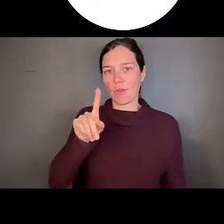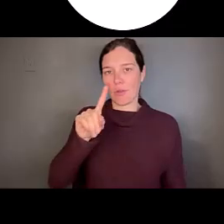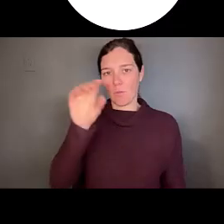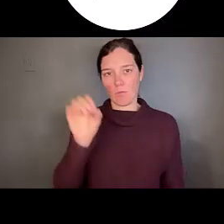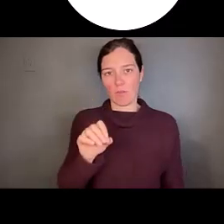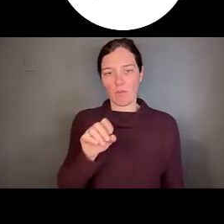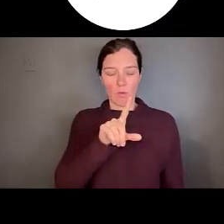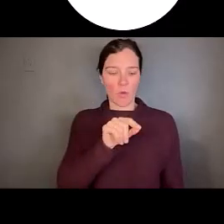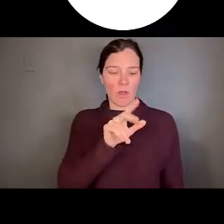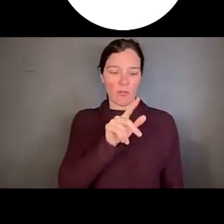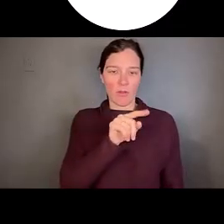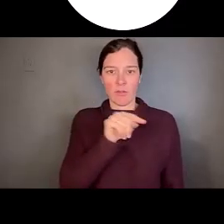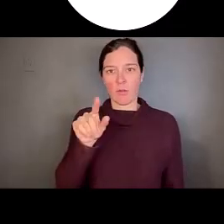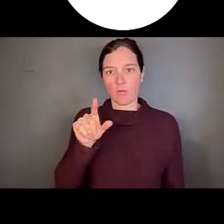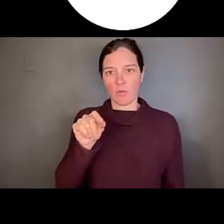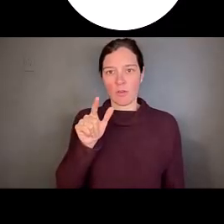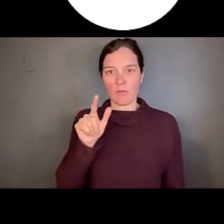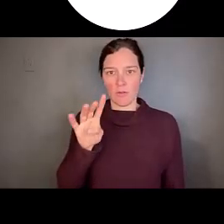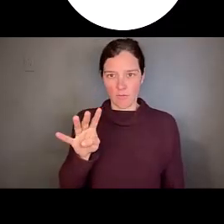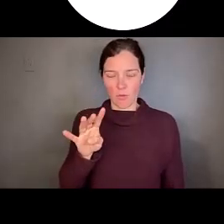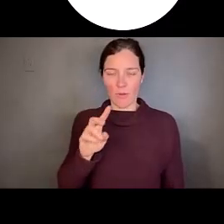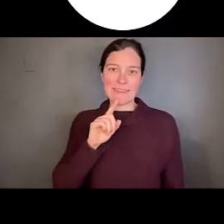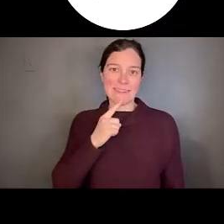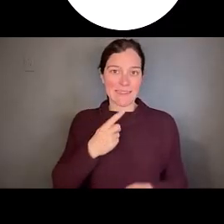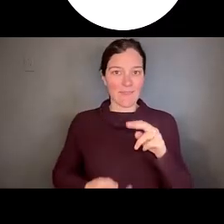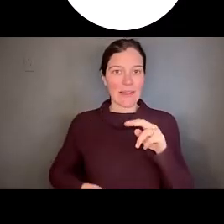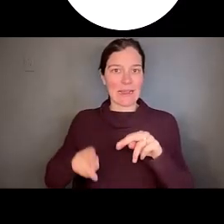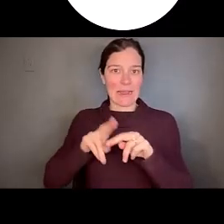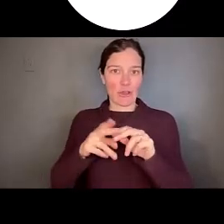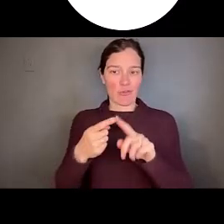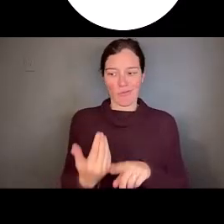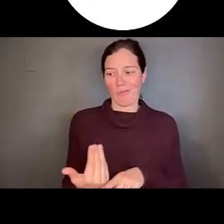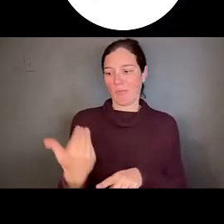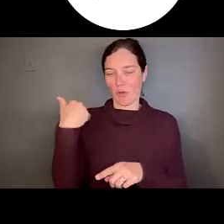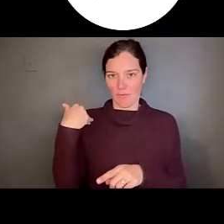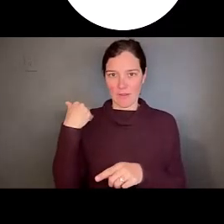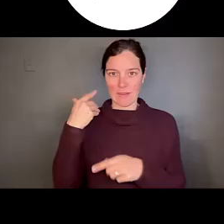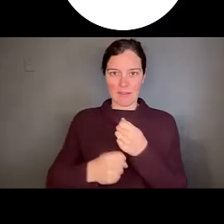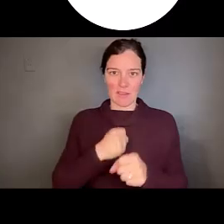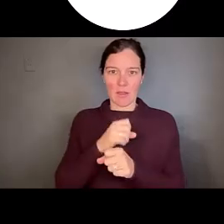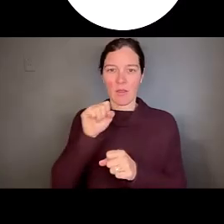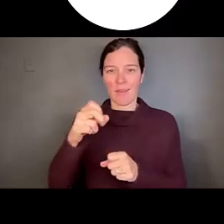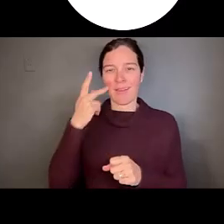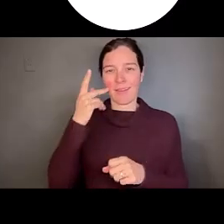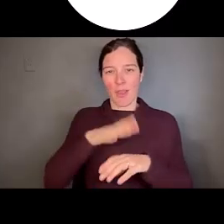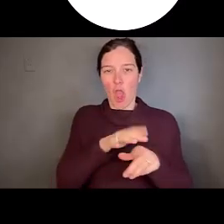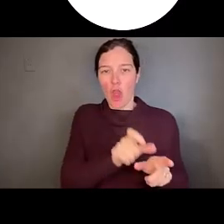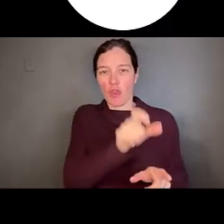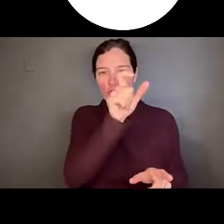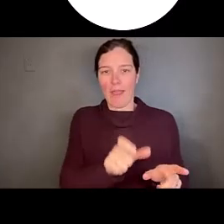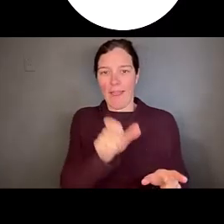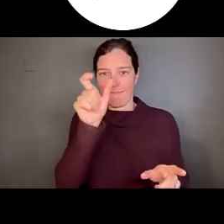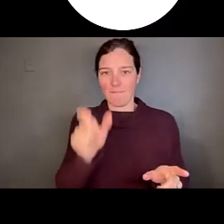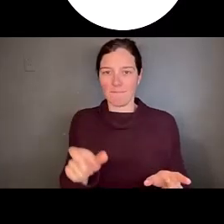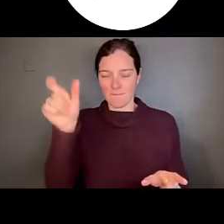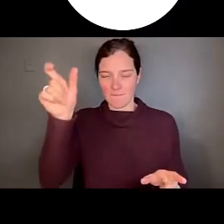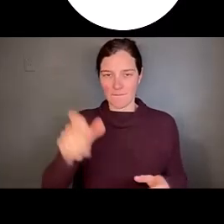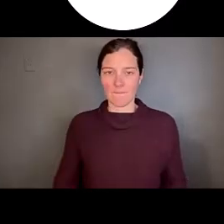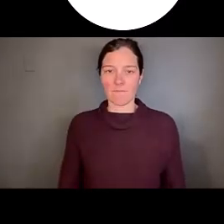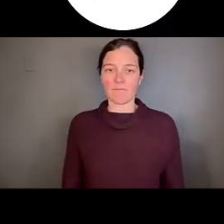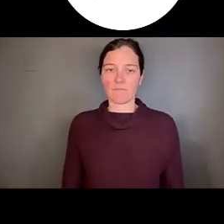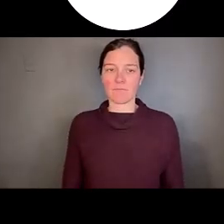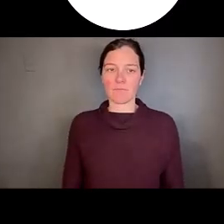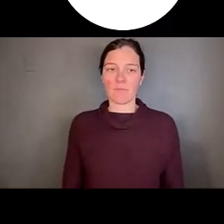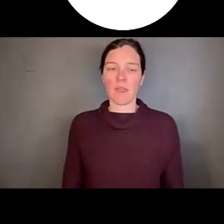between 2023 and 2024, a significant increase from previous years, as you can see on that graph on the right. This